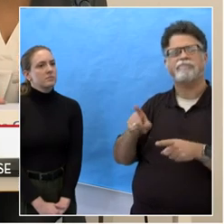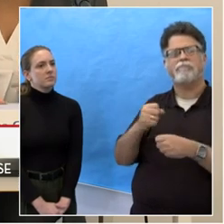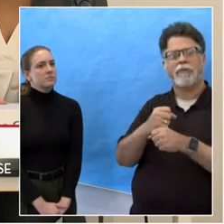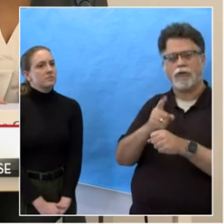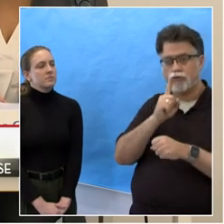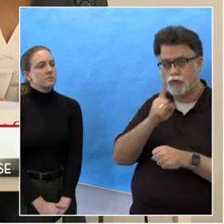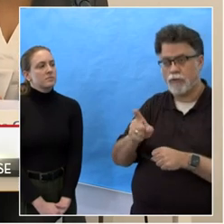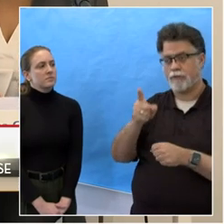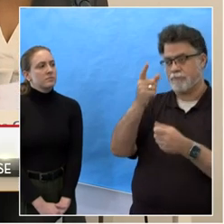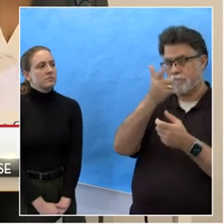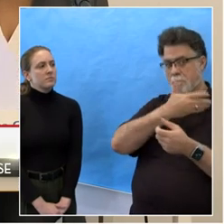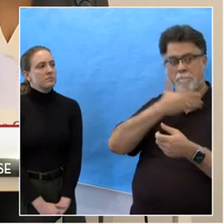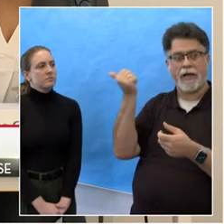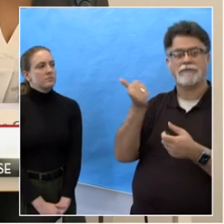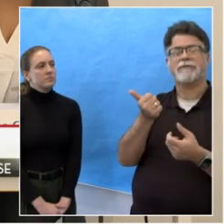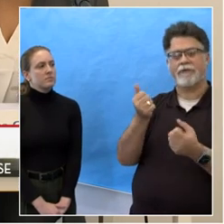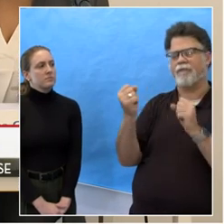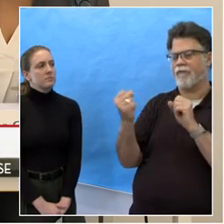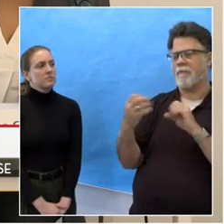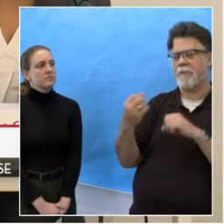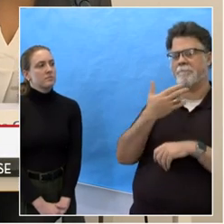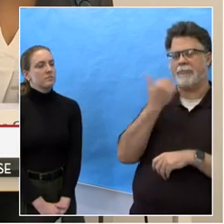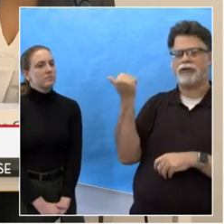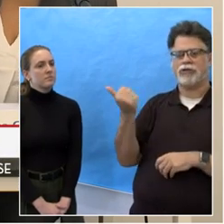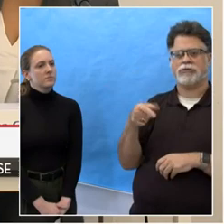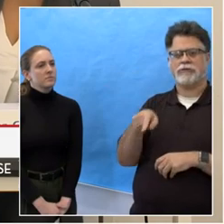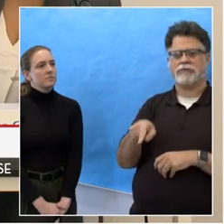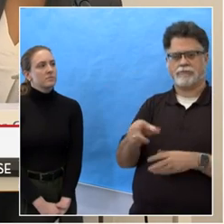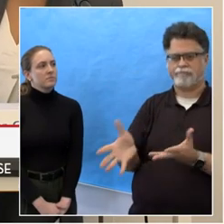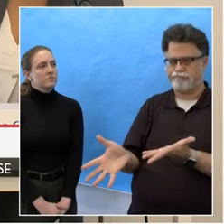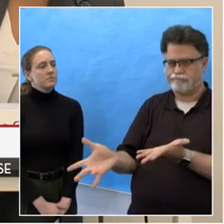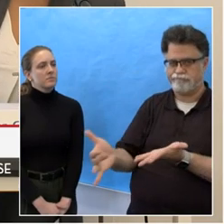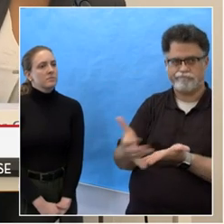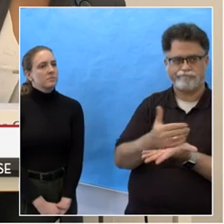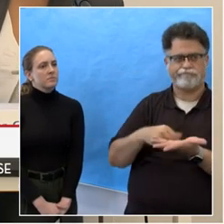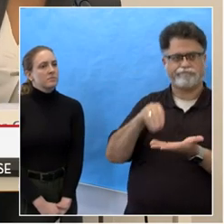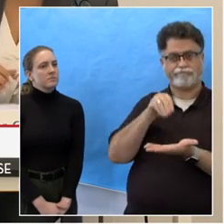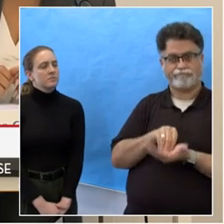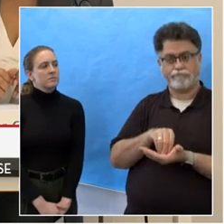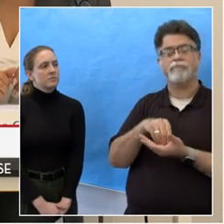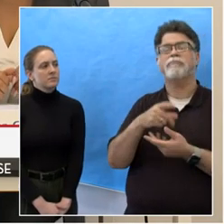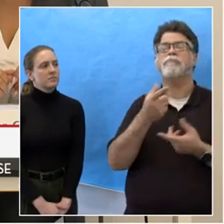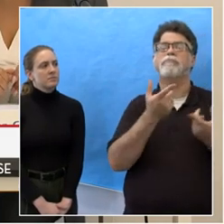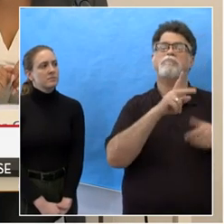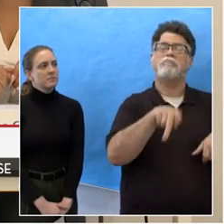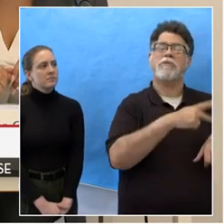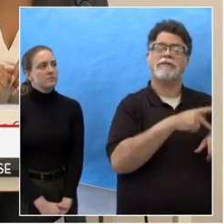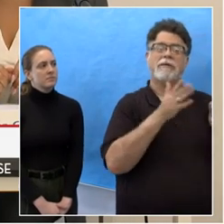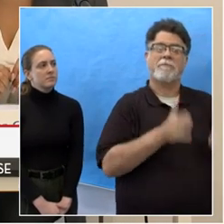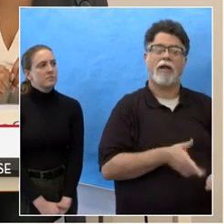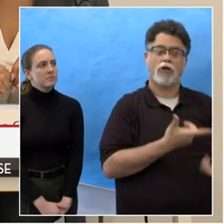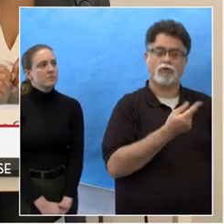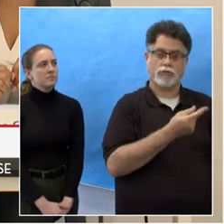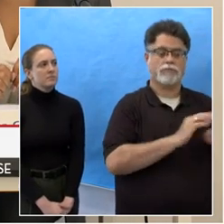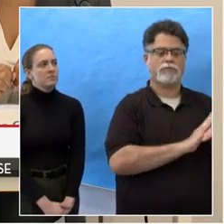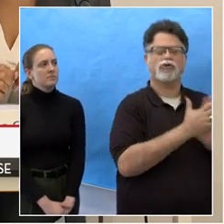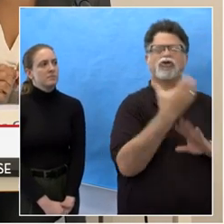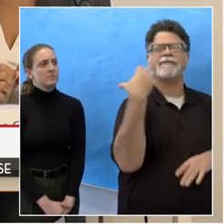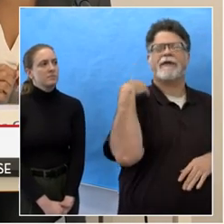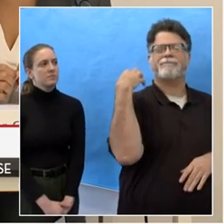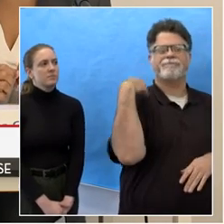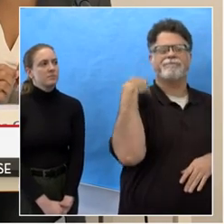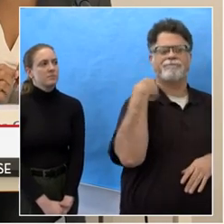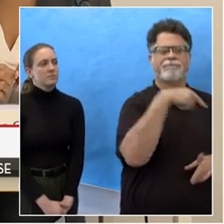And we want our principals to be the chief instructional leaders on their campuses. And so I think it's really important that they're deep into the